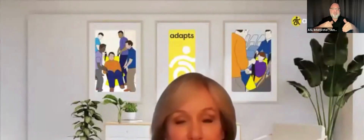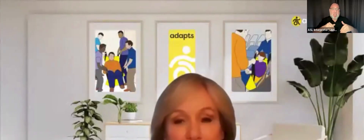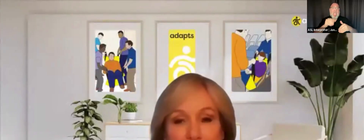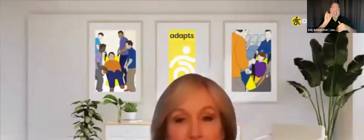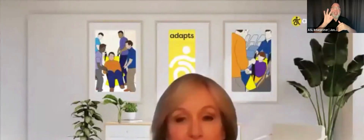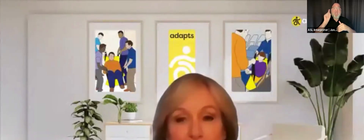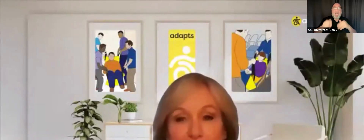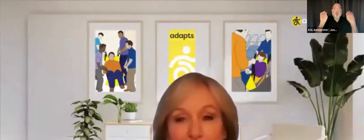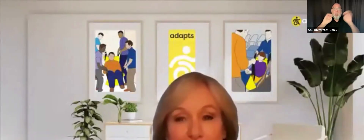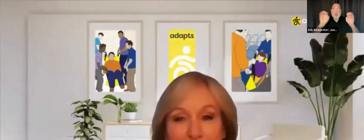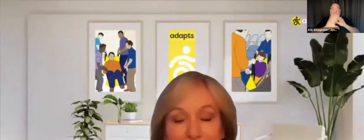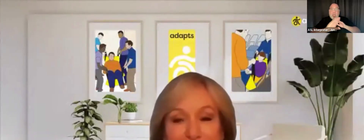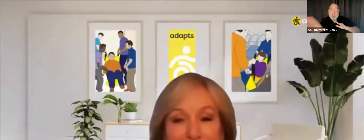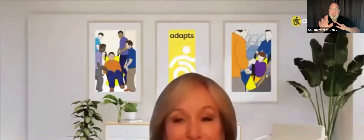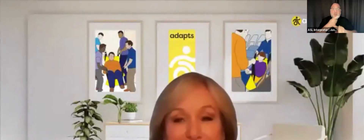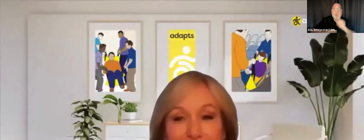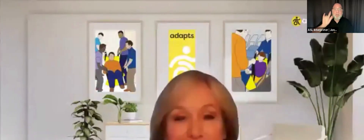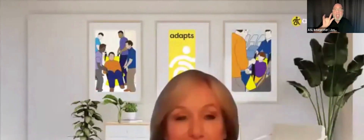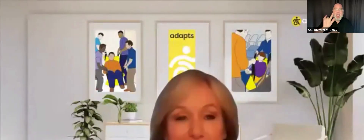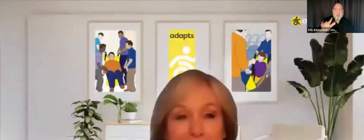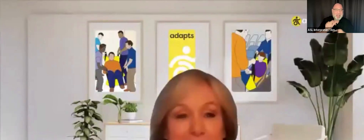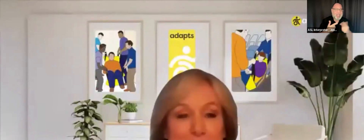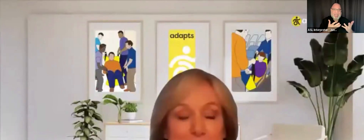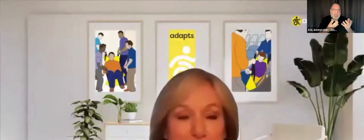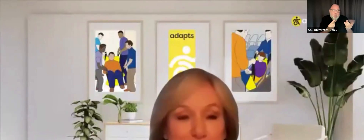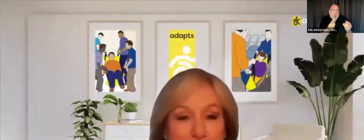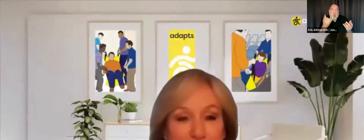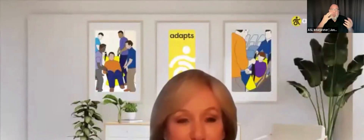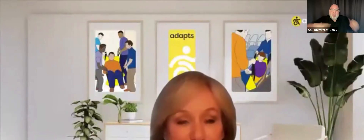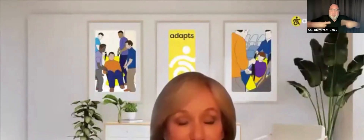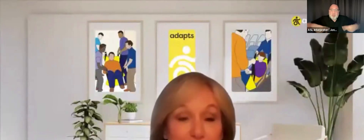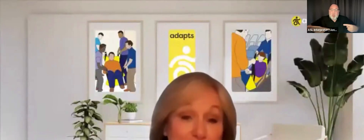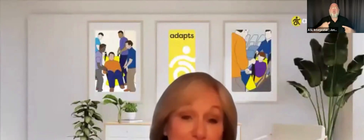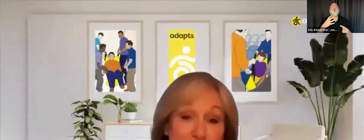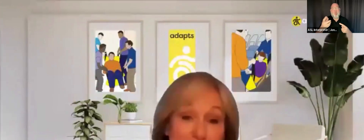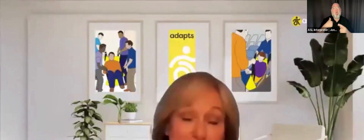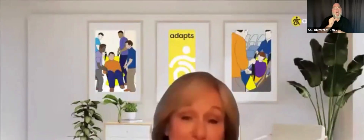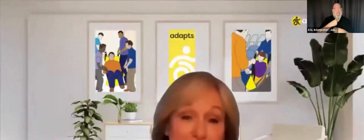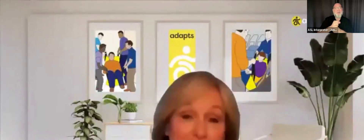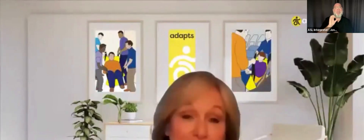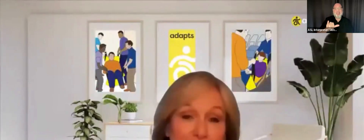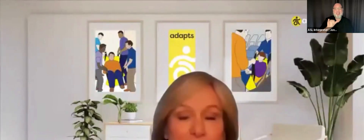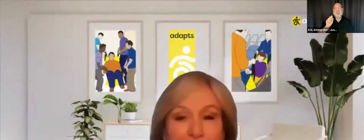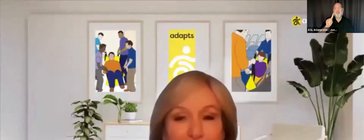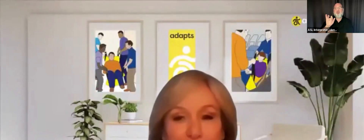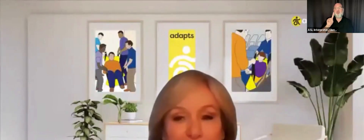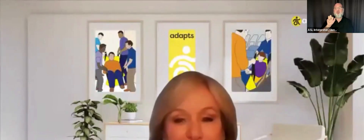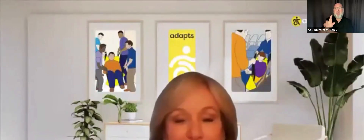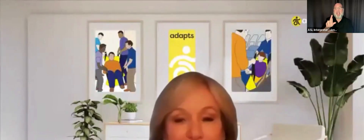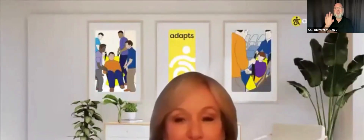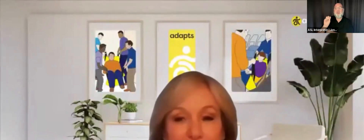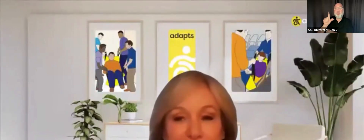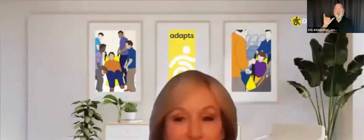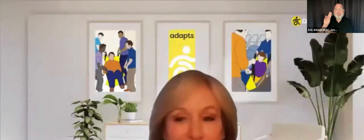airplane. So in 2017, I created the ADAPTS portable transfer sling for this reason. With the help